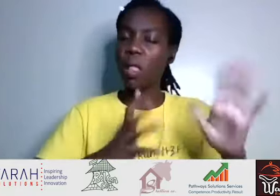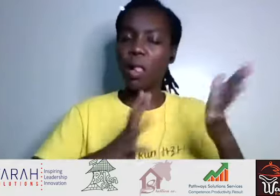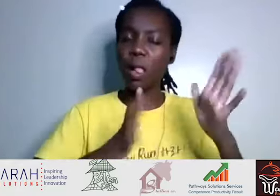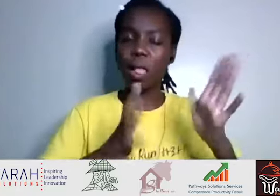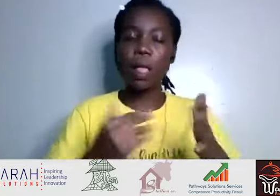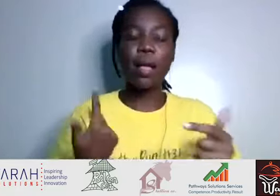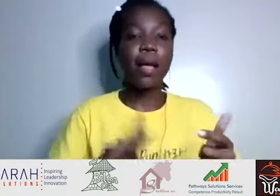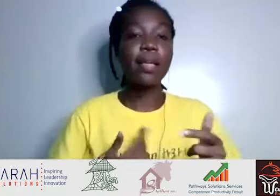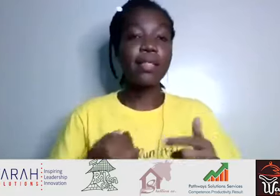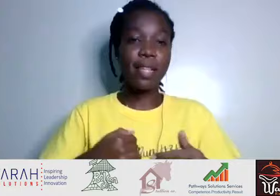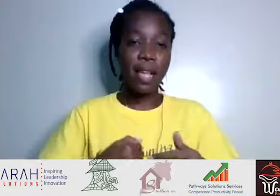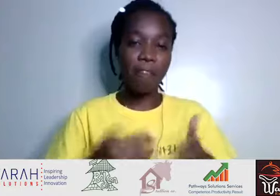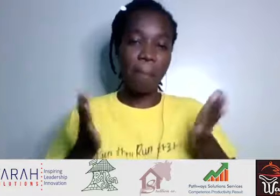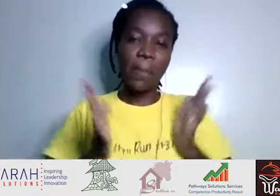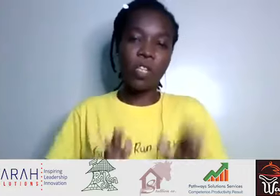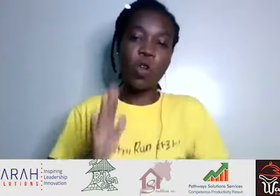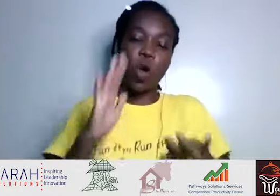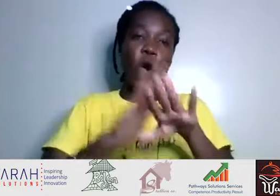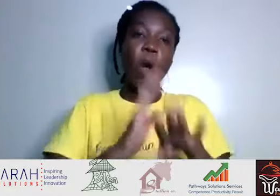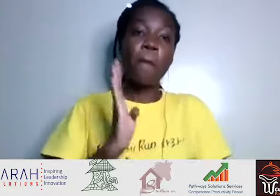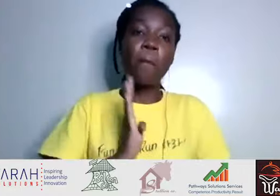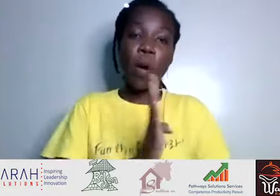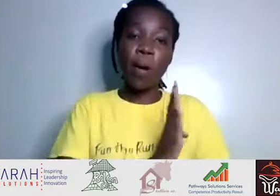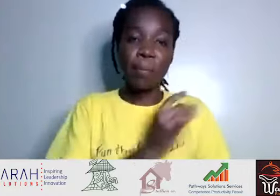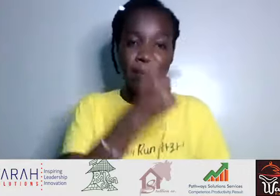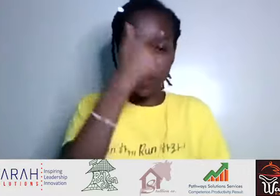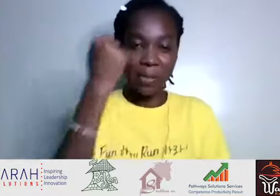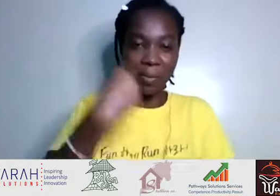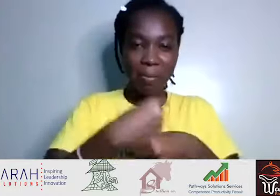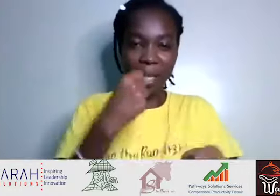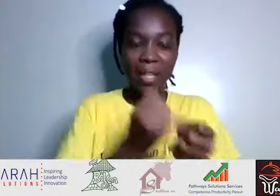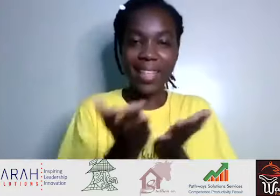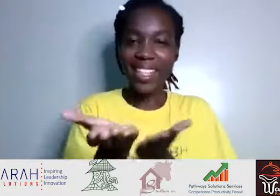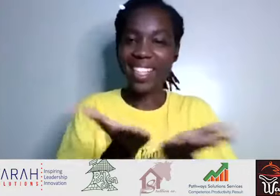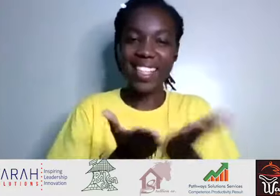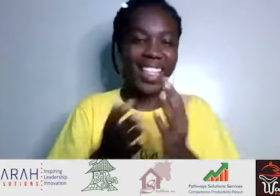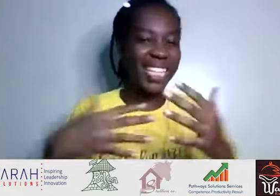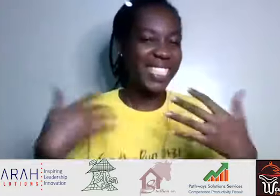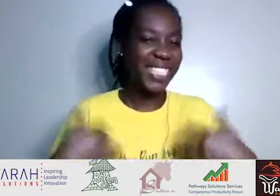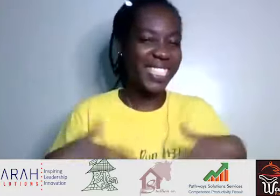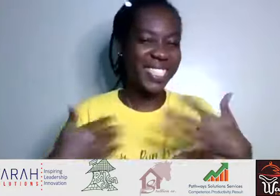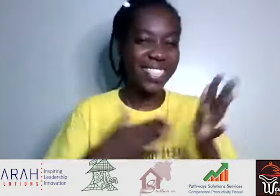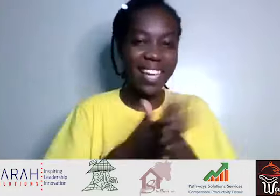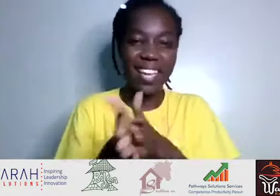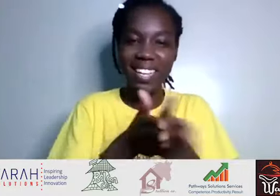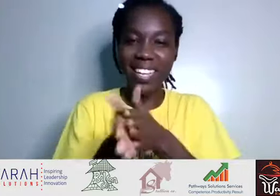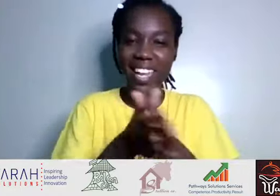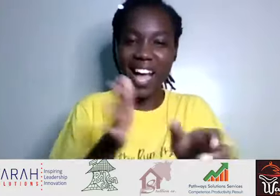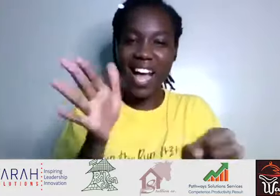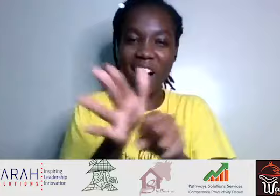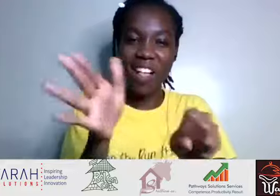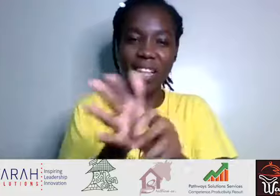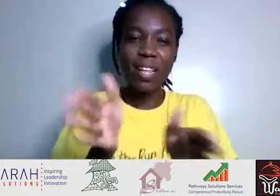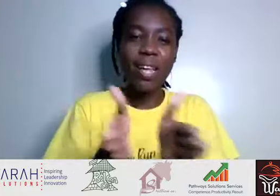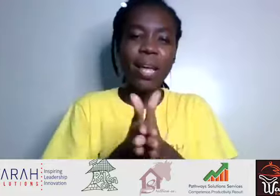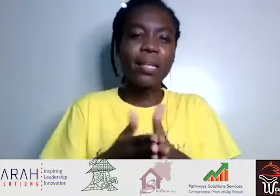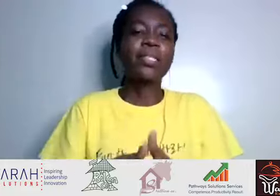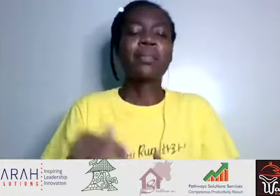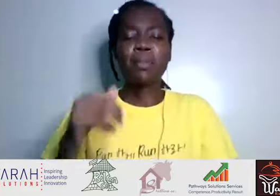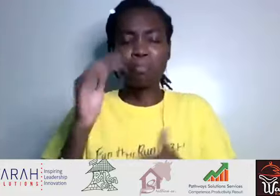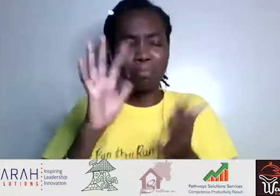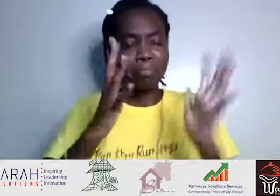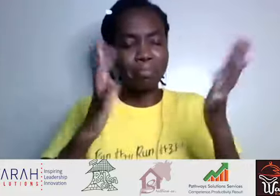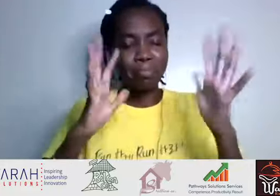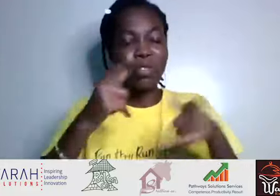really interesting for her. And she really appreciates your presence and the team as well. So we really appreciate you